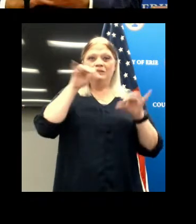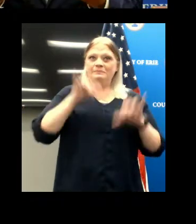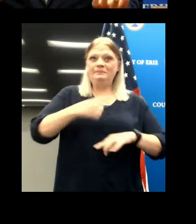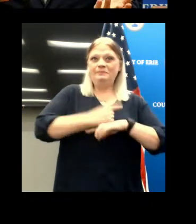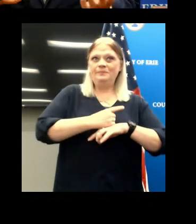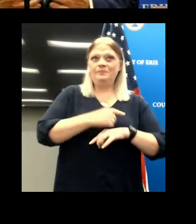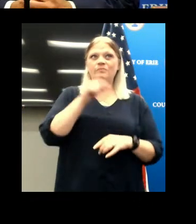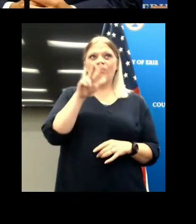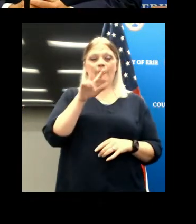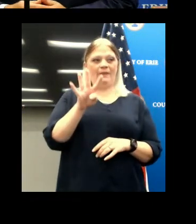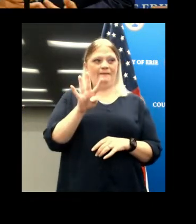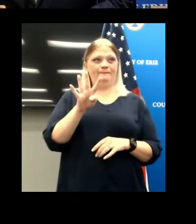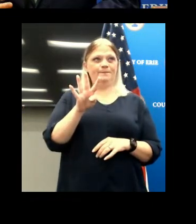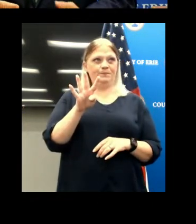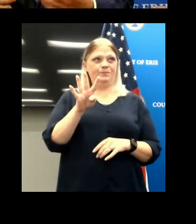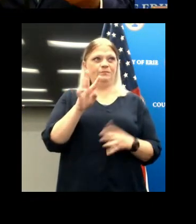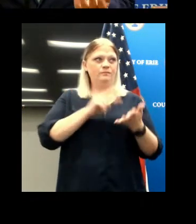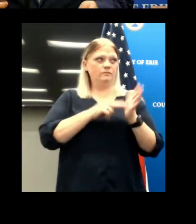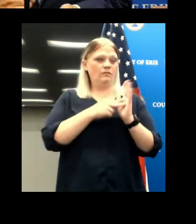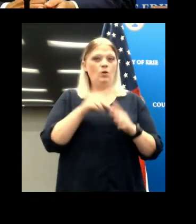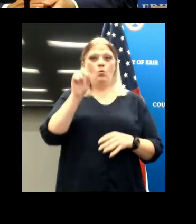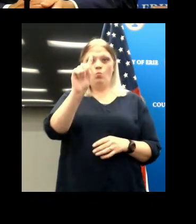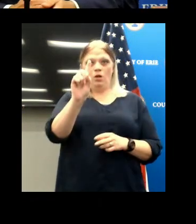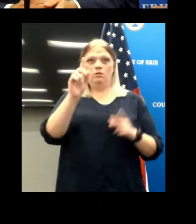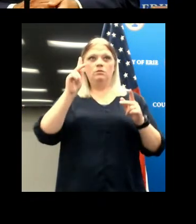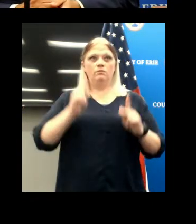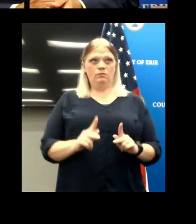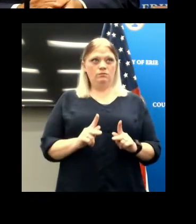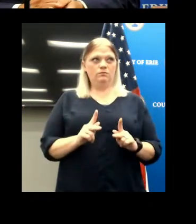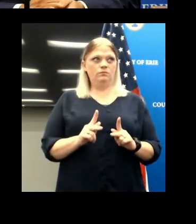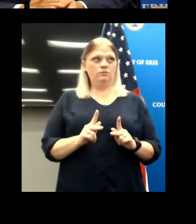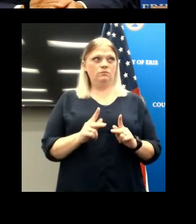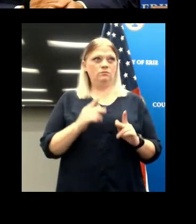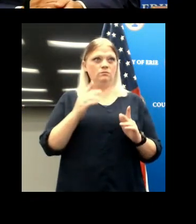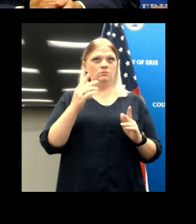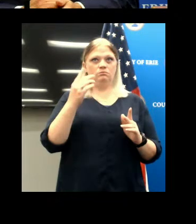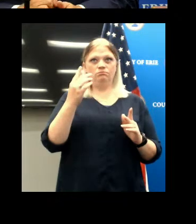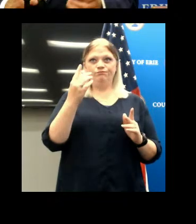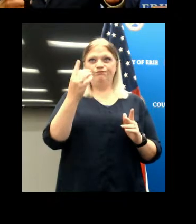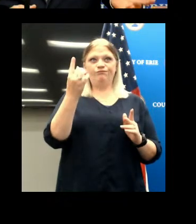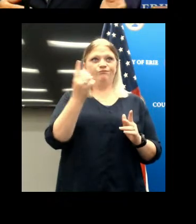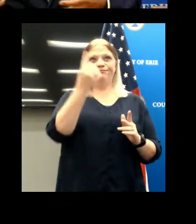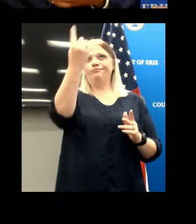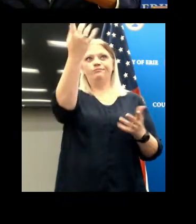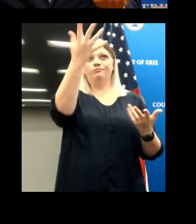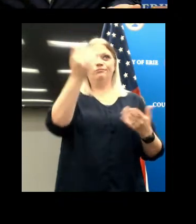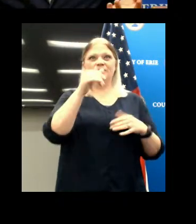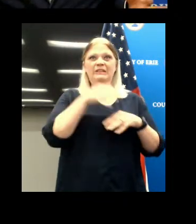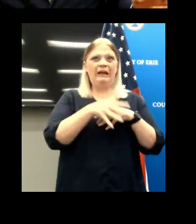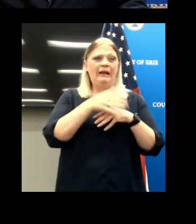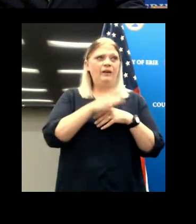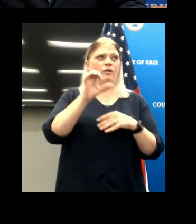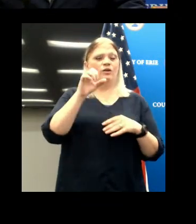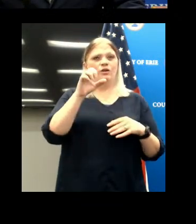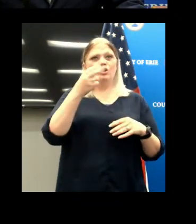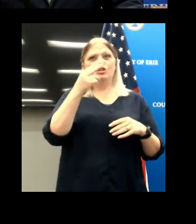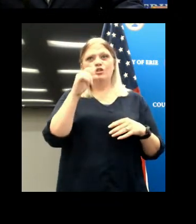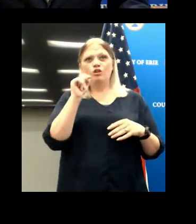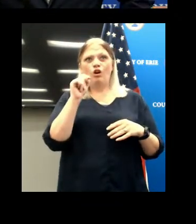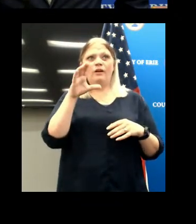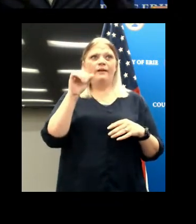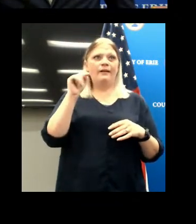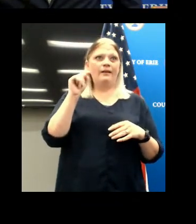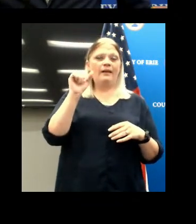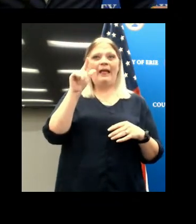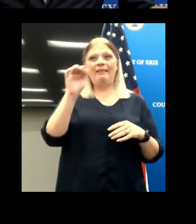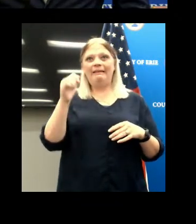it was 34. So that means there's one individual that's somewhere in Niagara County, Chautauqua, Cattaraugus, or Allegheny County that